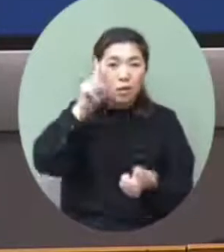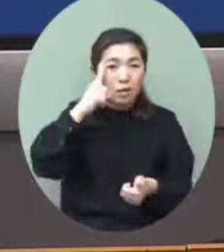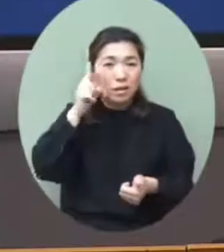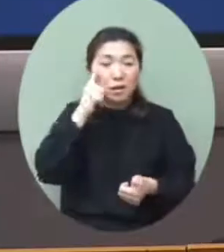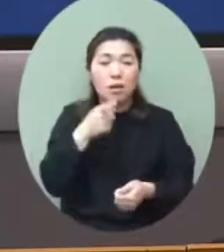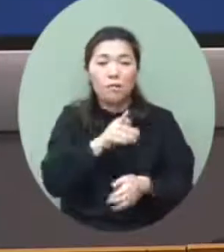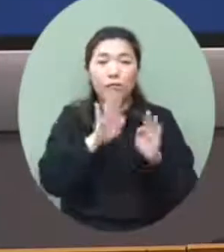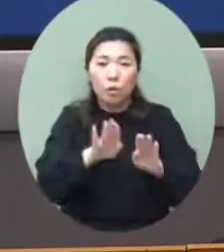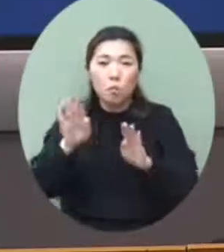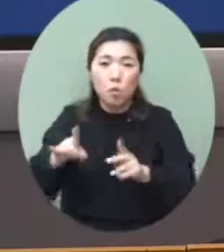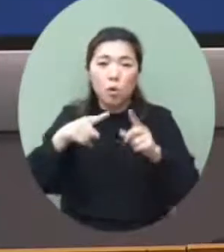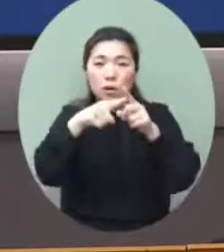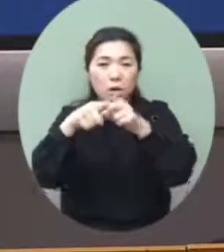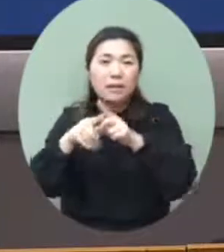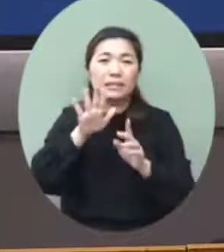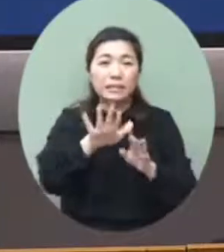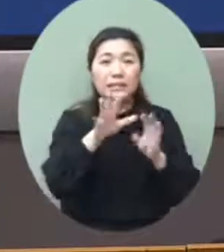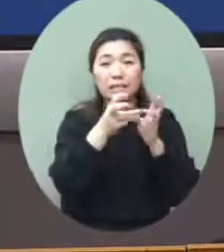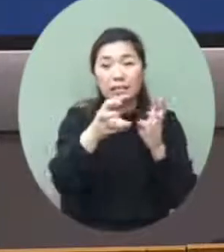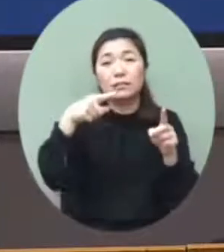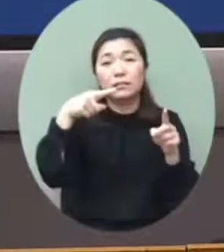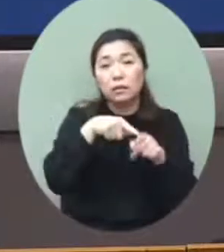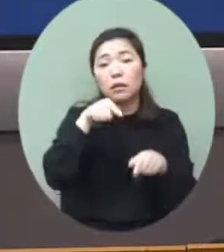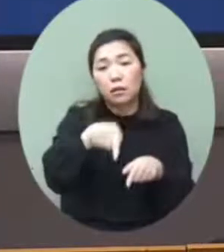discipline services offices.